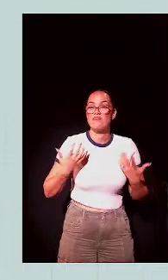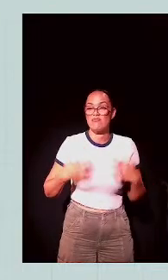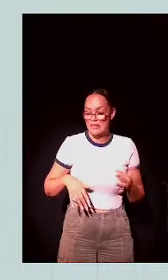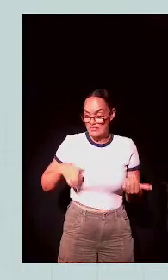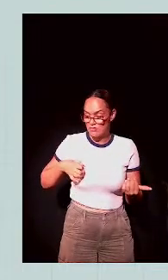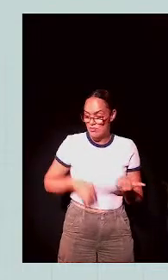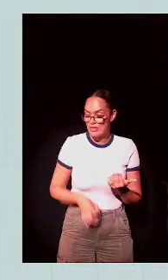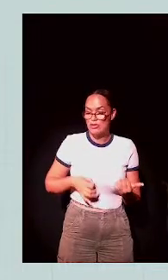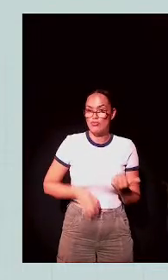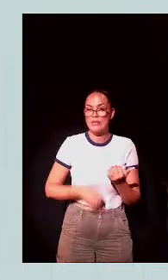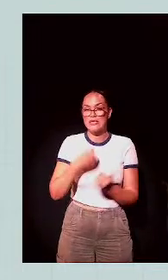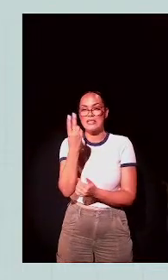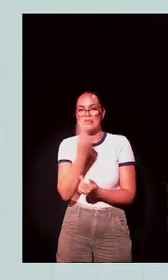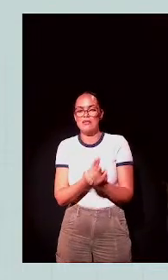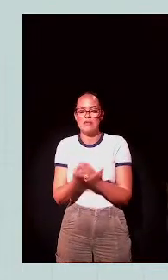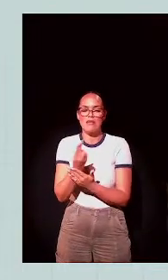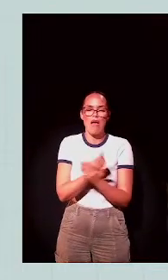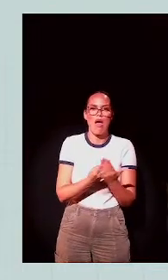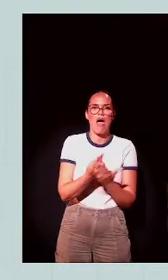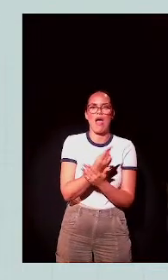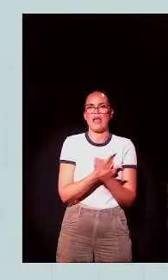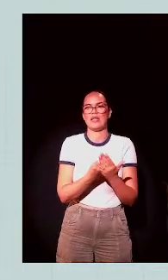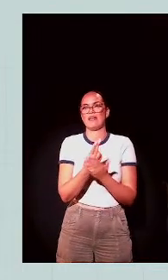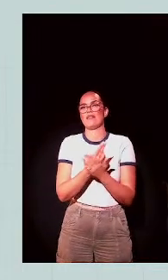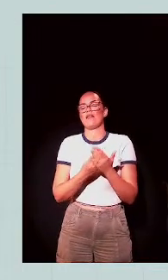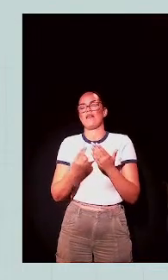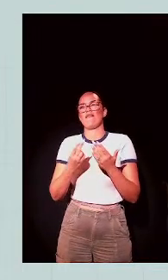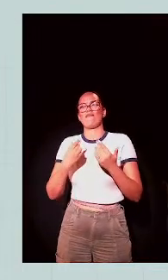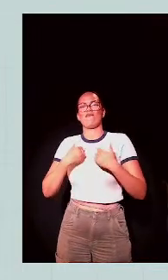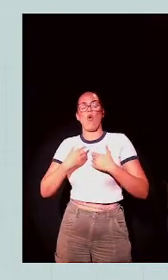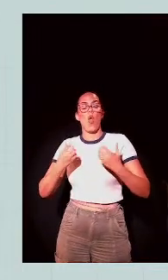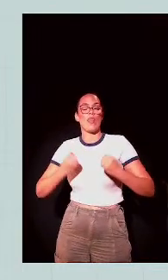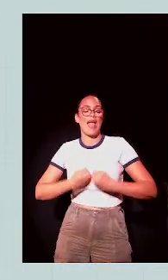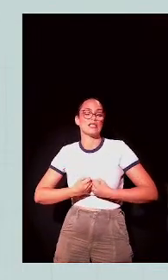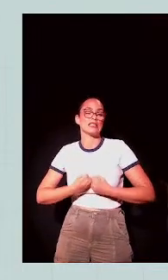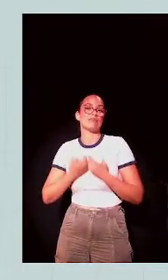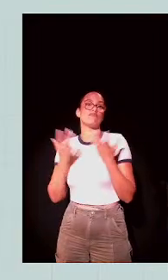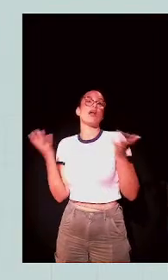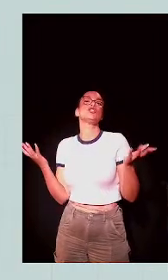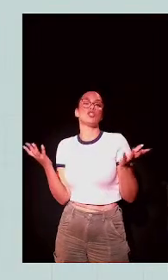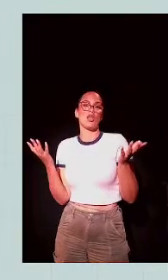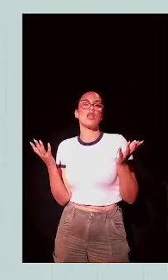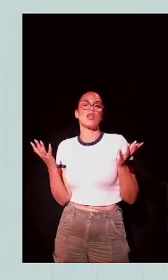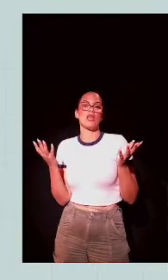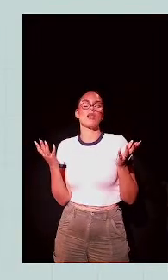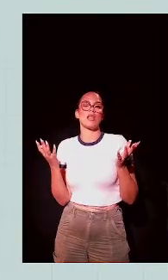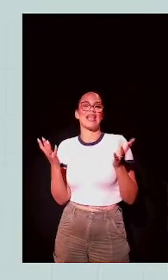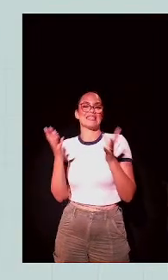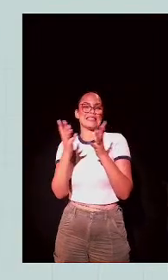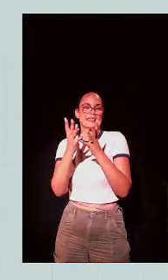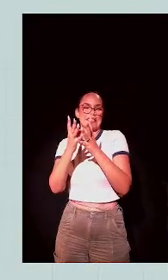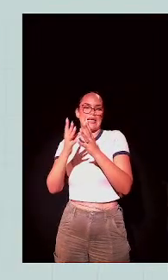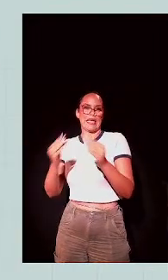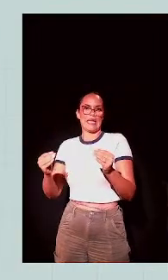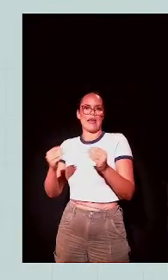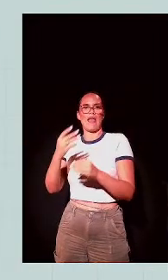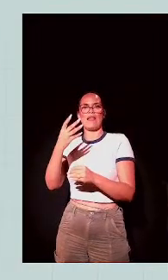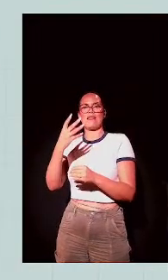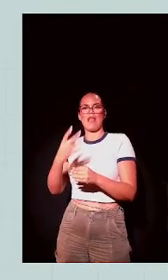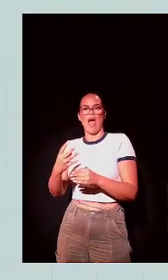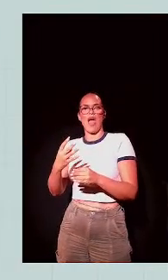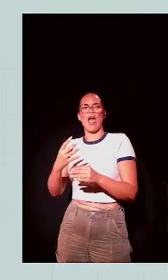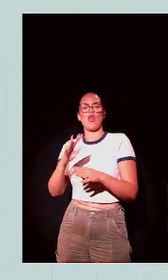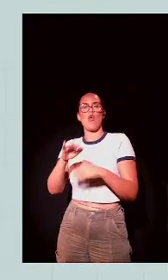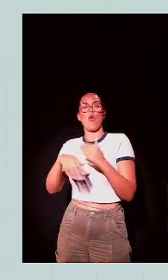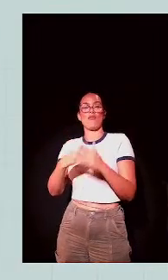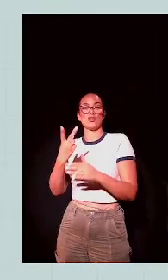as part of the new interfaces for musical expression scene, the 9 scene. And NIME, over 20 years,